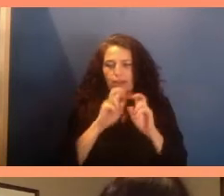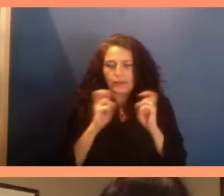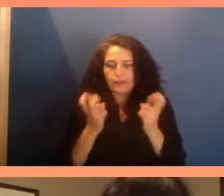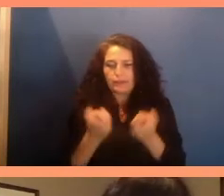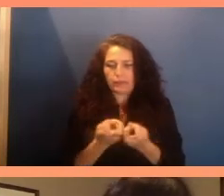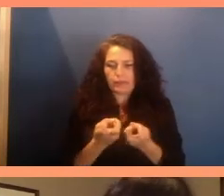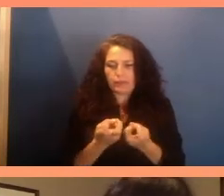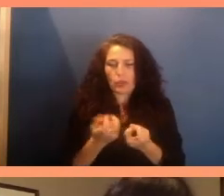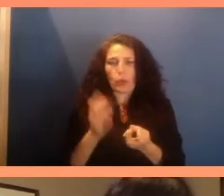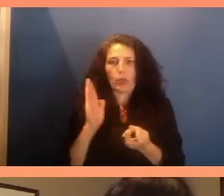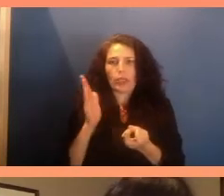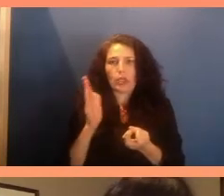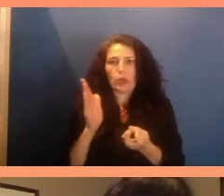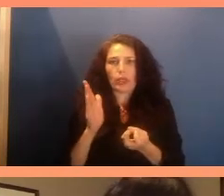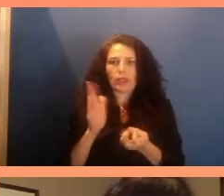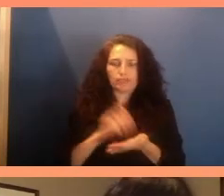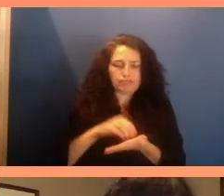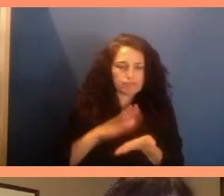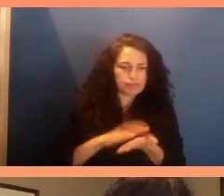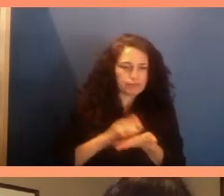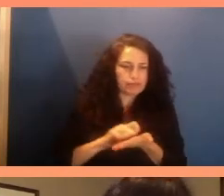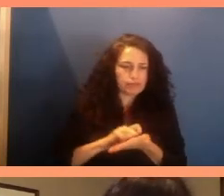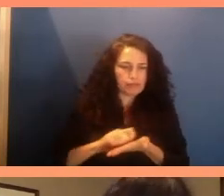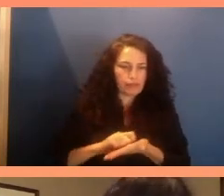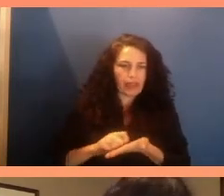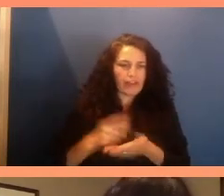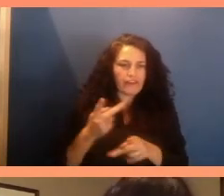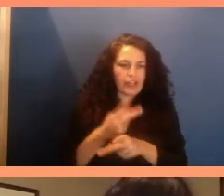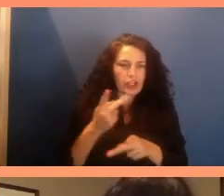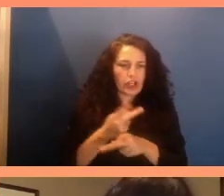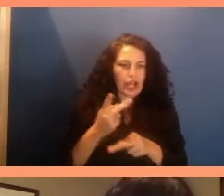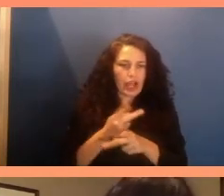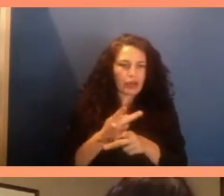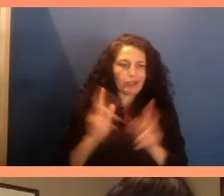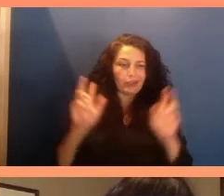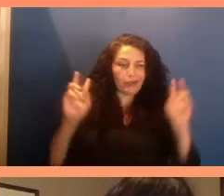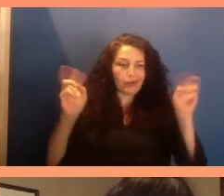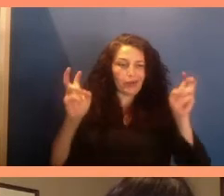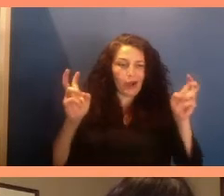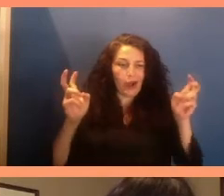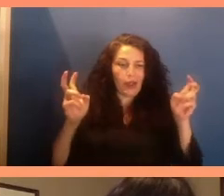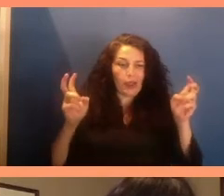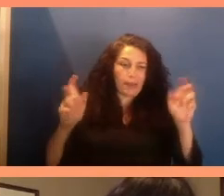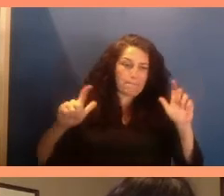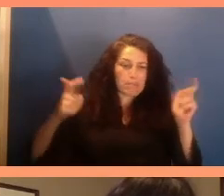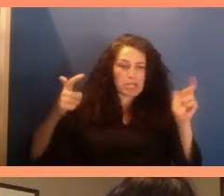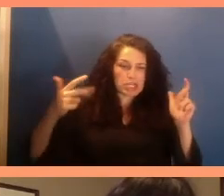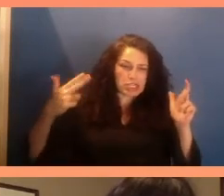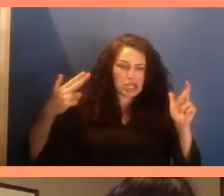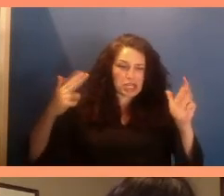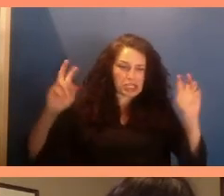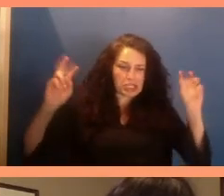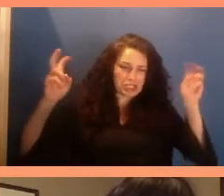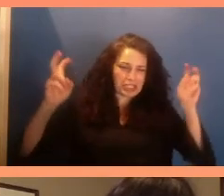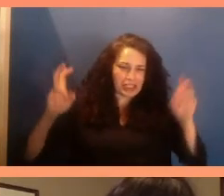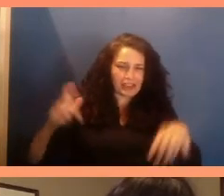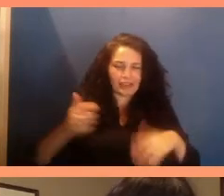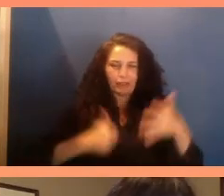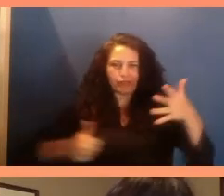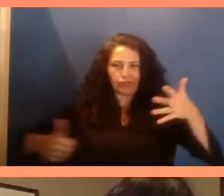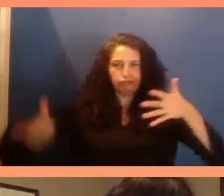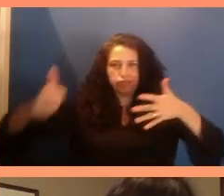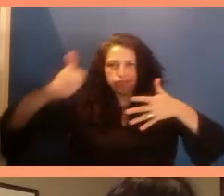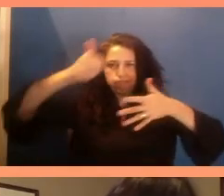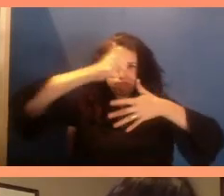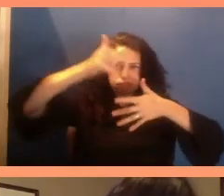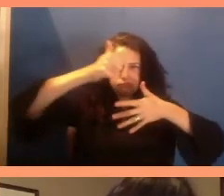what we would call some of the big guns in the production company space. Jahan has reached out peer-to-peer, and I think that's